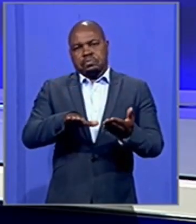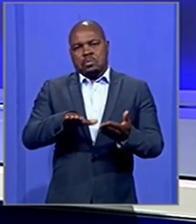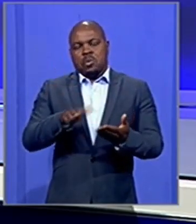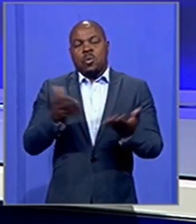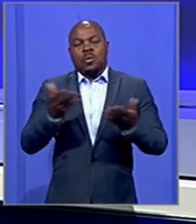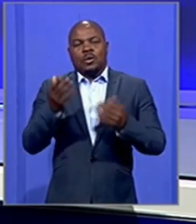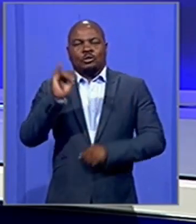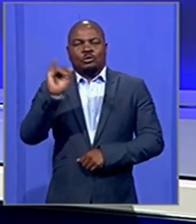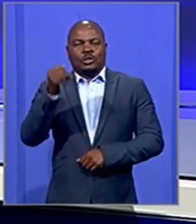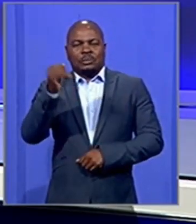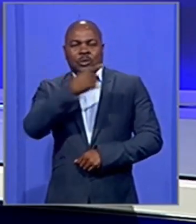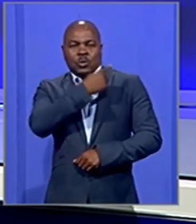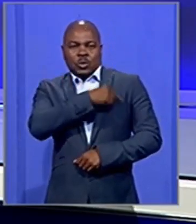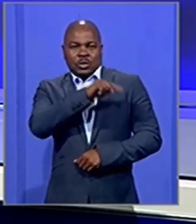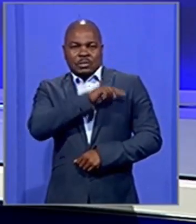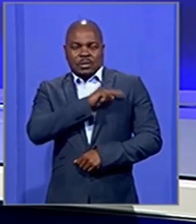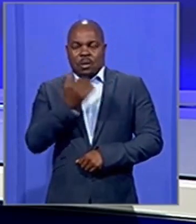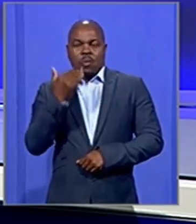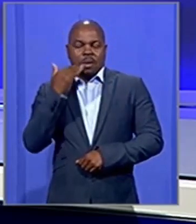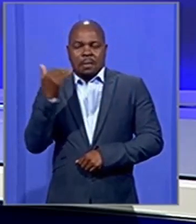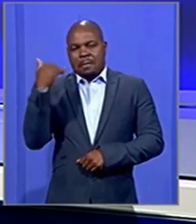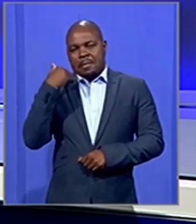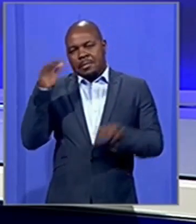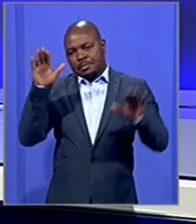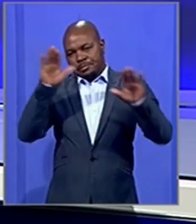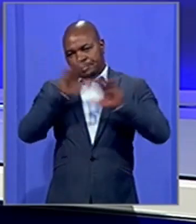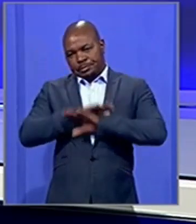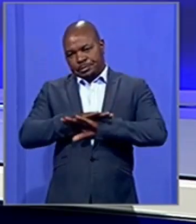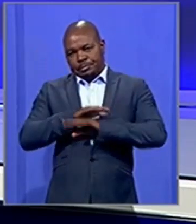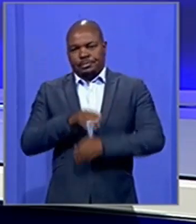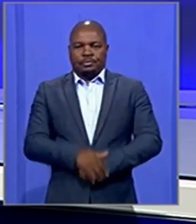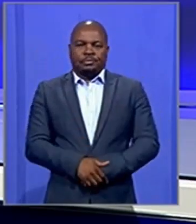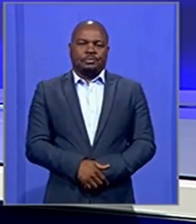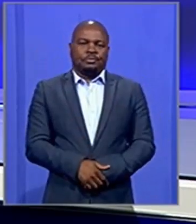ka bookelong bja Johannesburg maabane bošego.